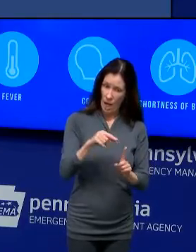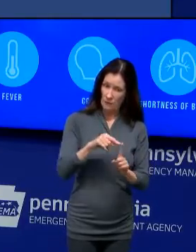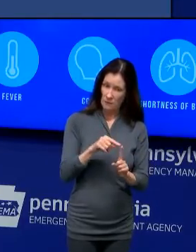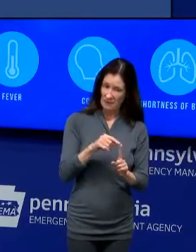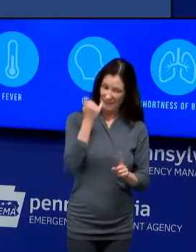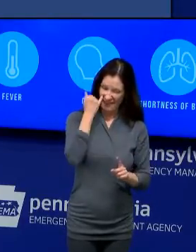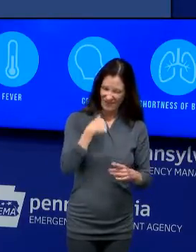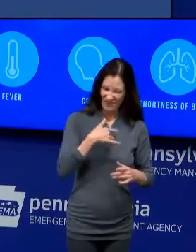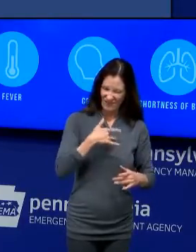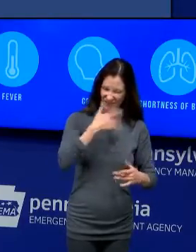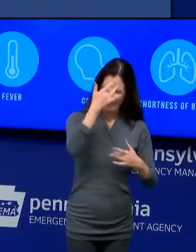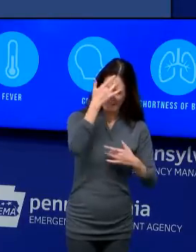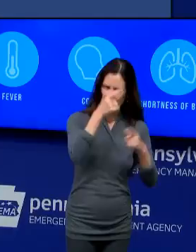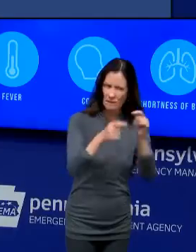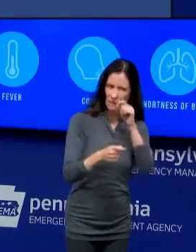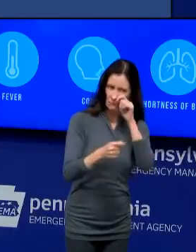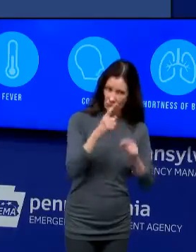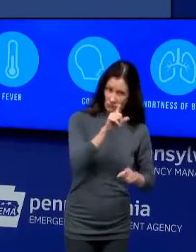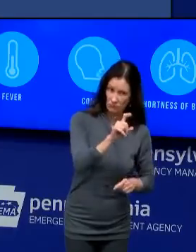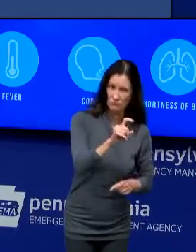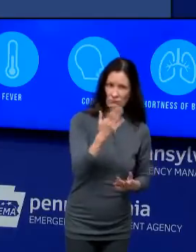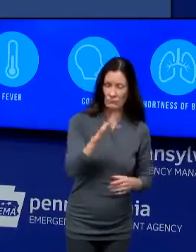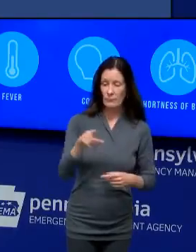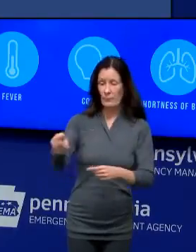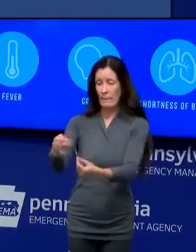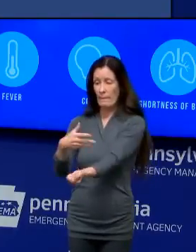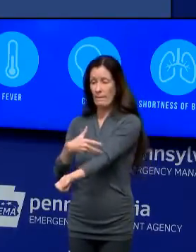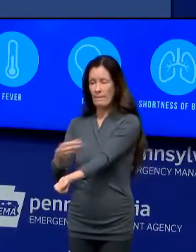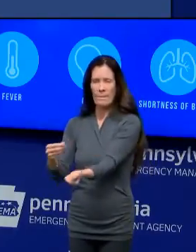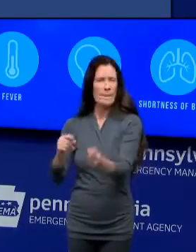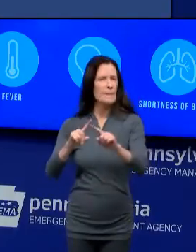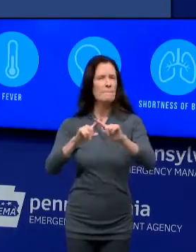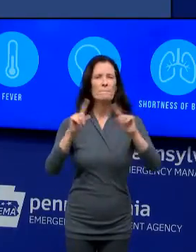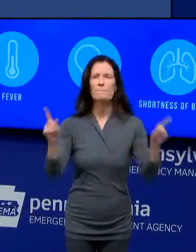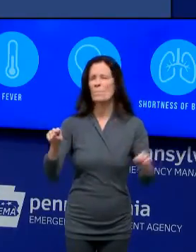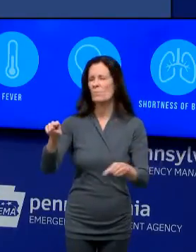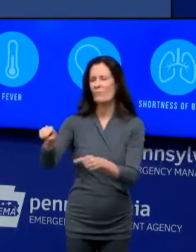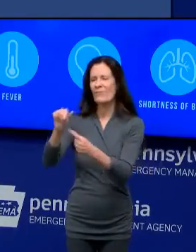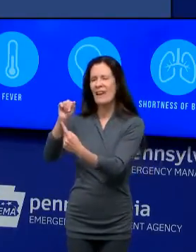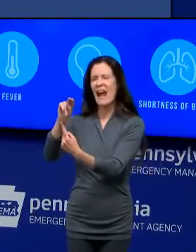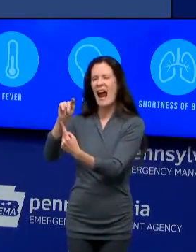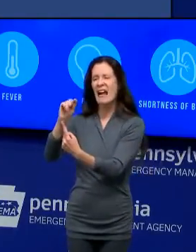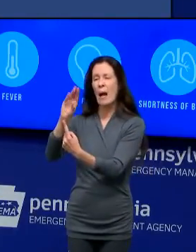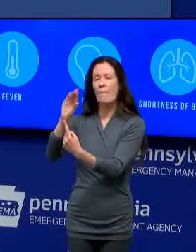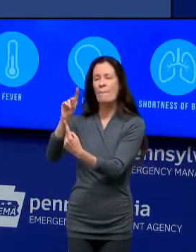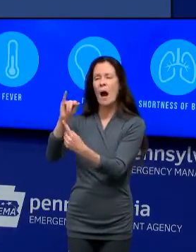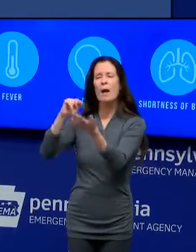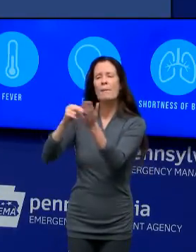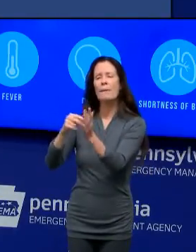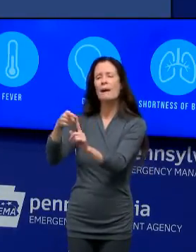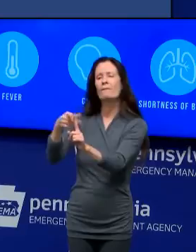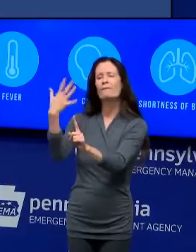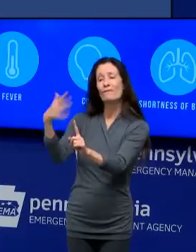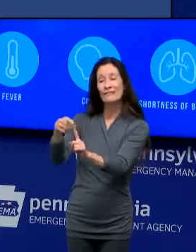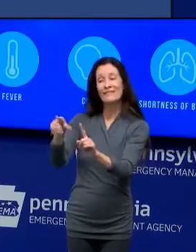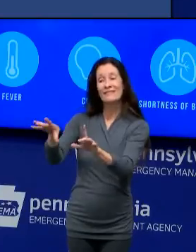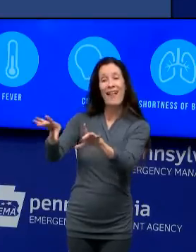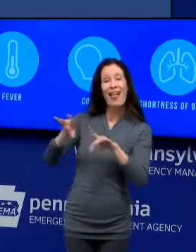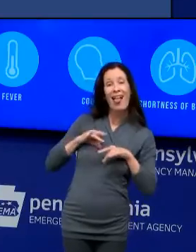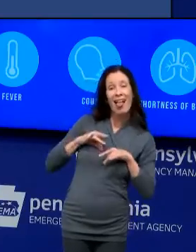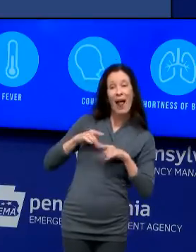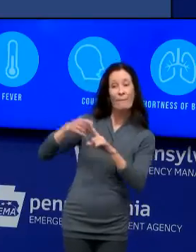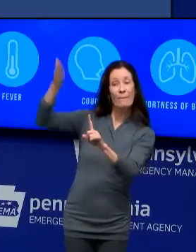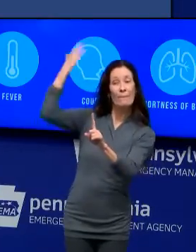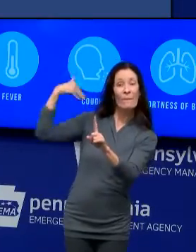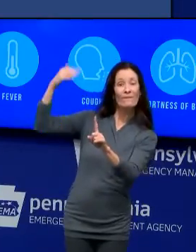for your immune response to the virus. And there are a number of tests that have been released really mostly in the last week or